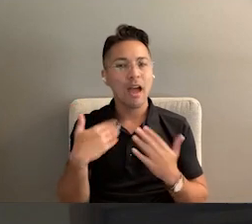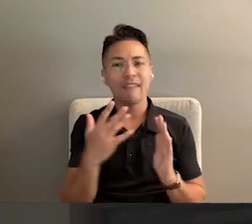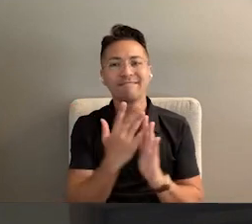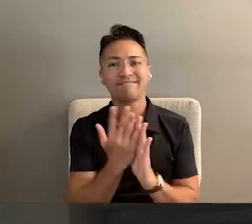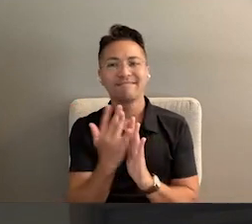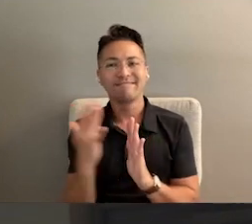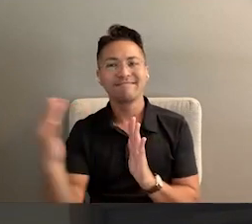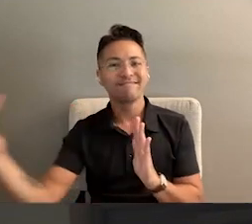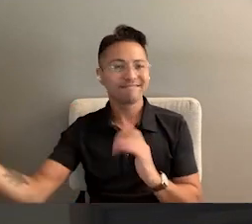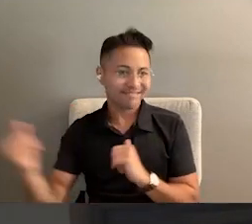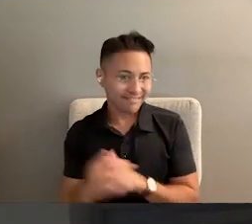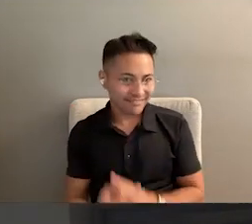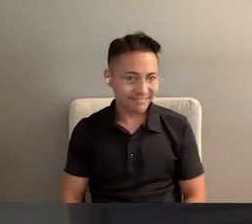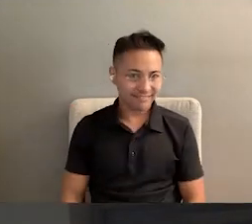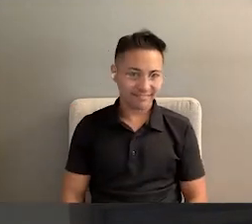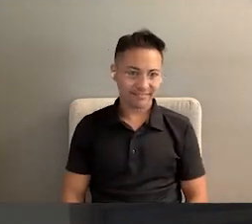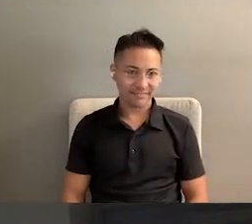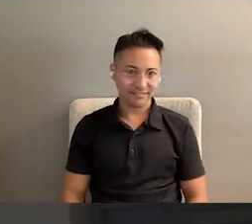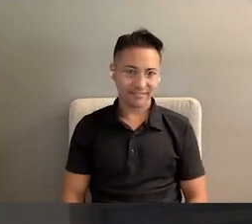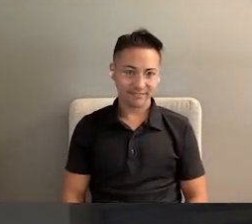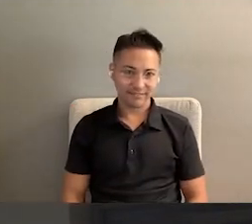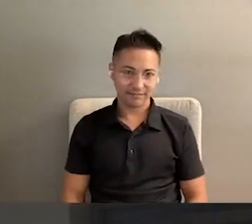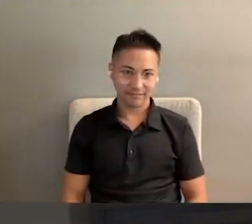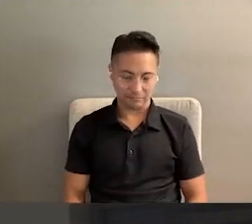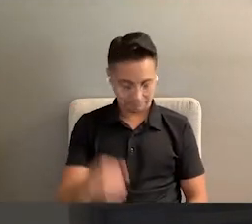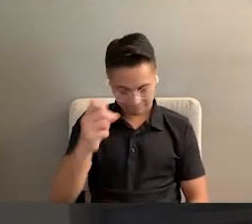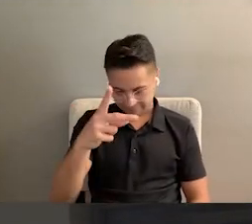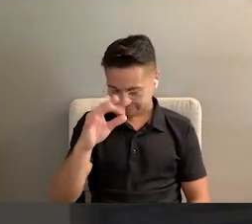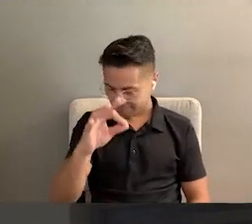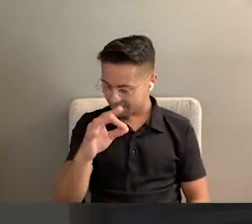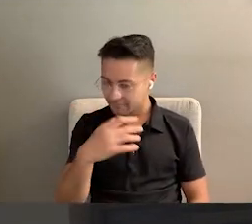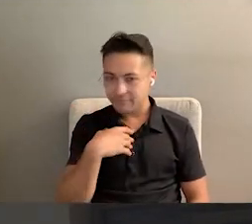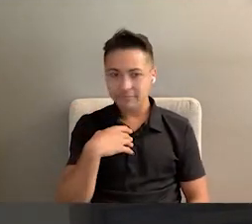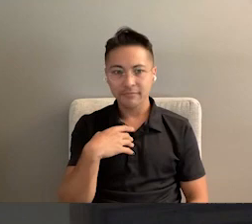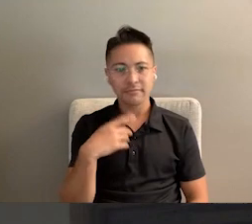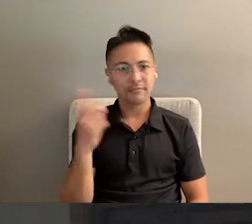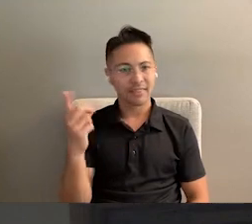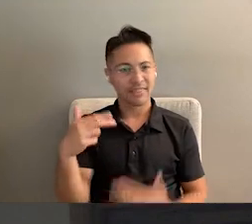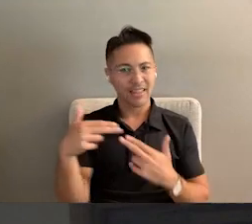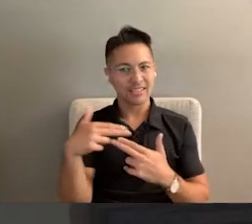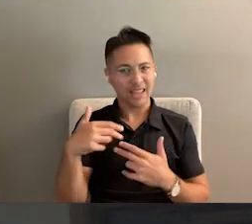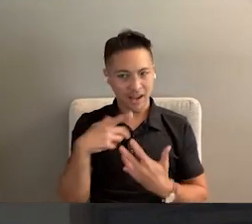Okay. Let me see what slides we have. Hang on.